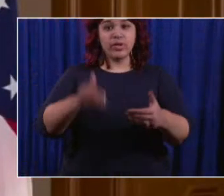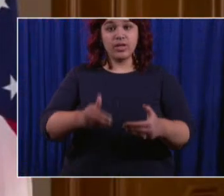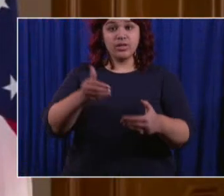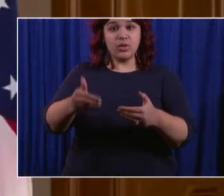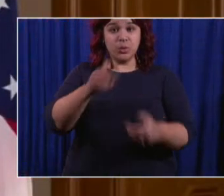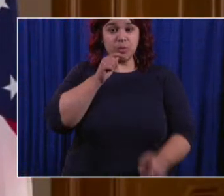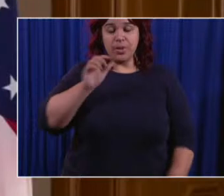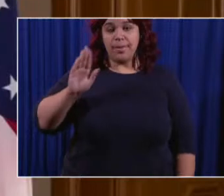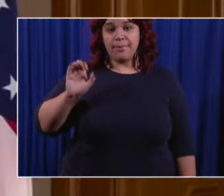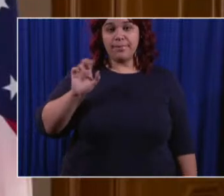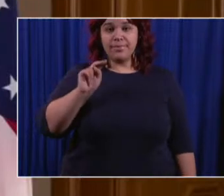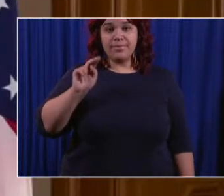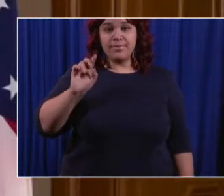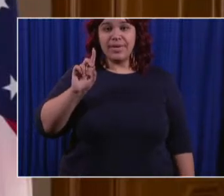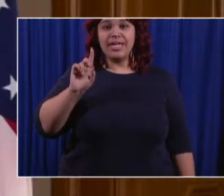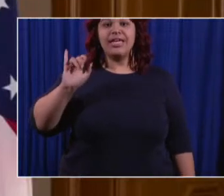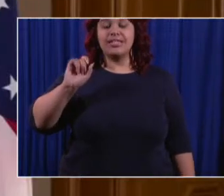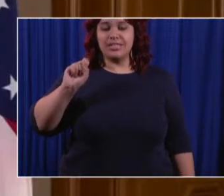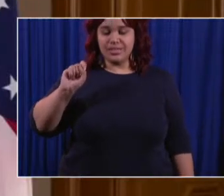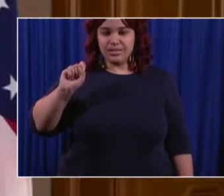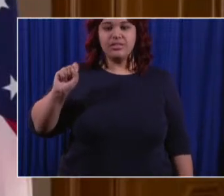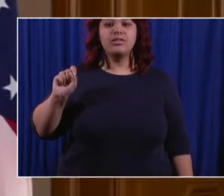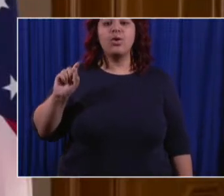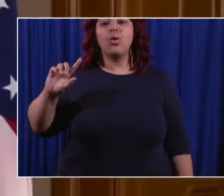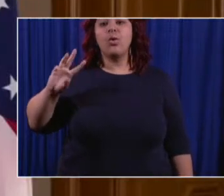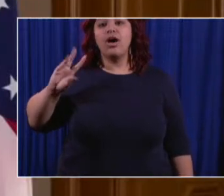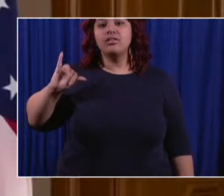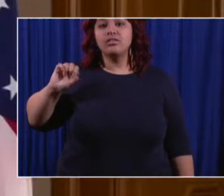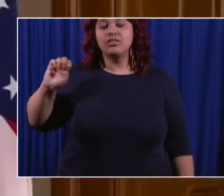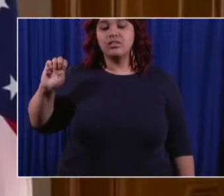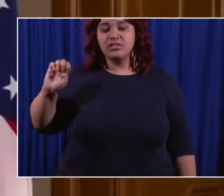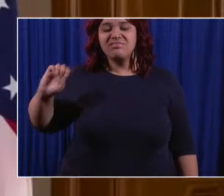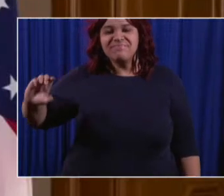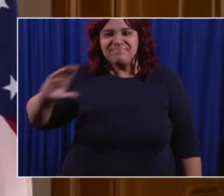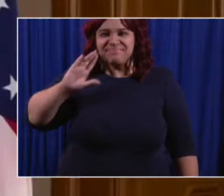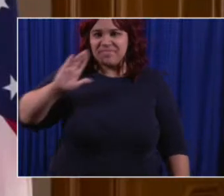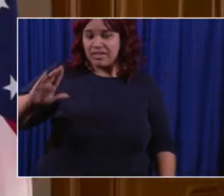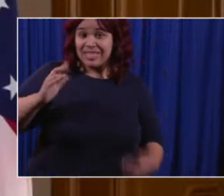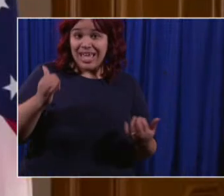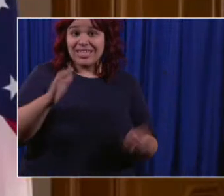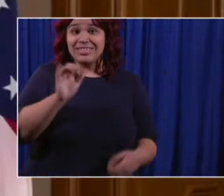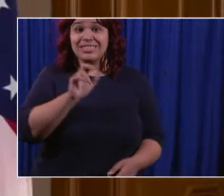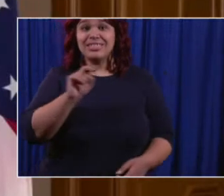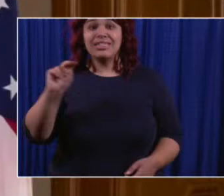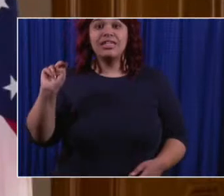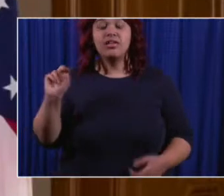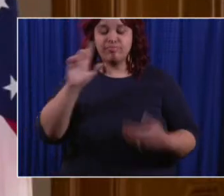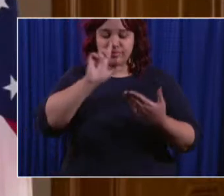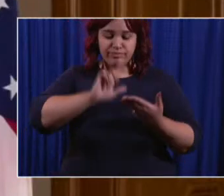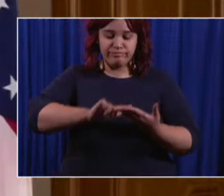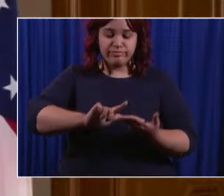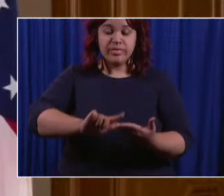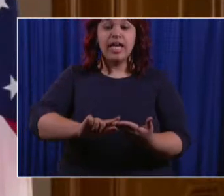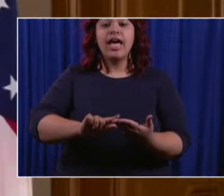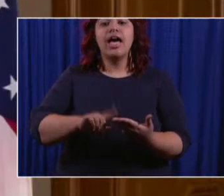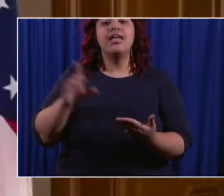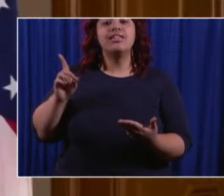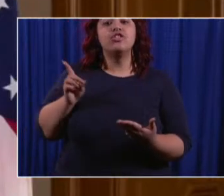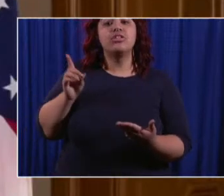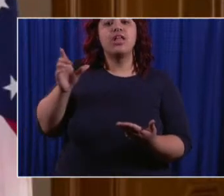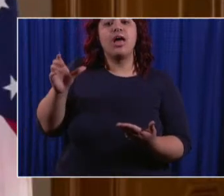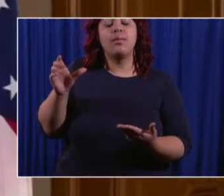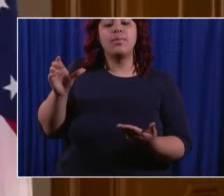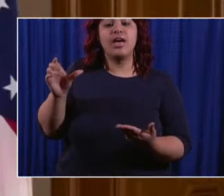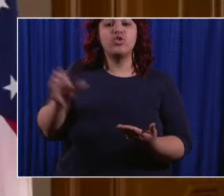Hi, Governor DeWine. There was a report today from CNN that 25 states in the District of Columbia reached 50%